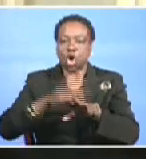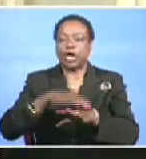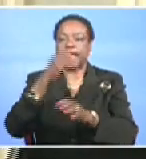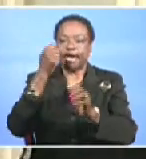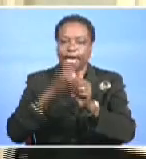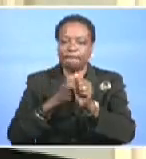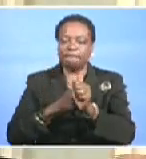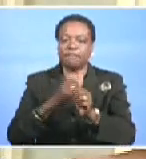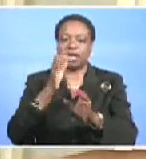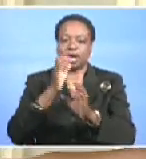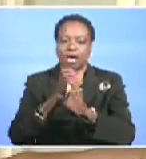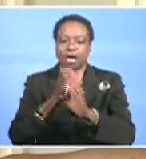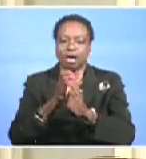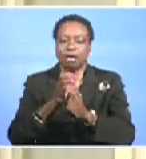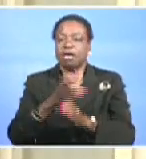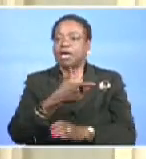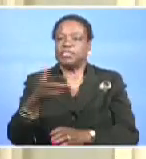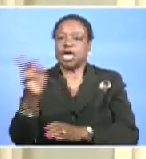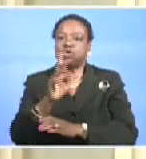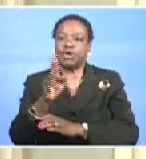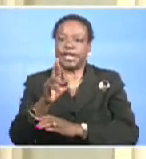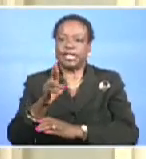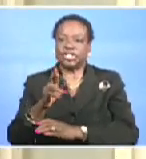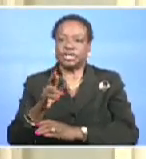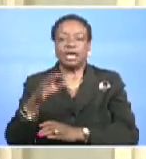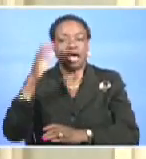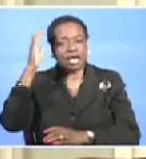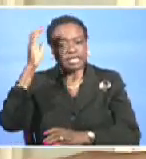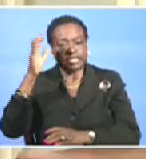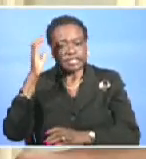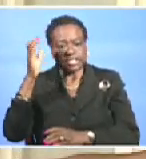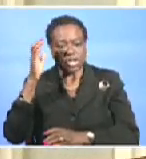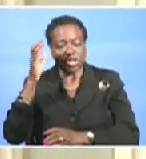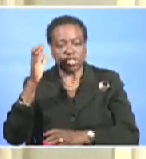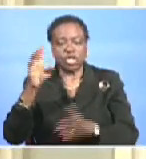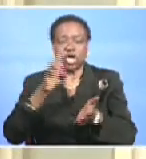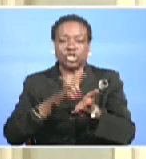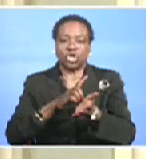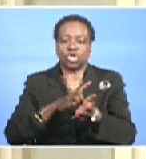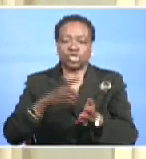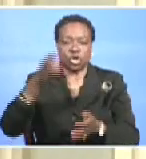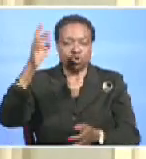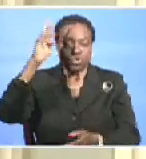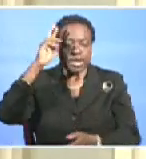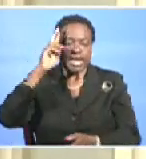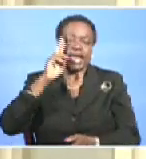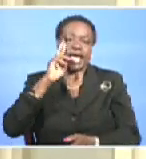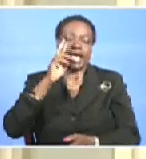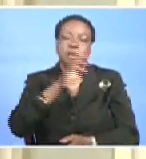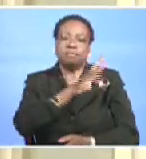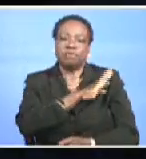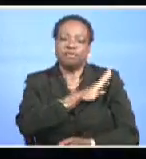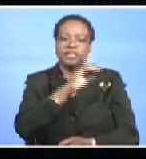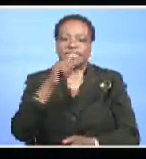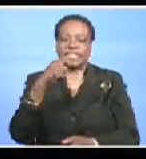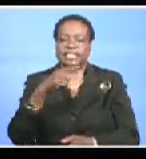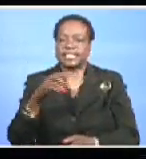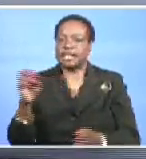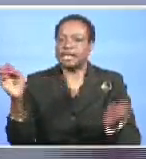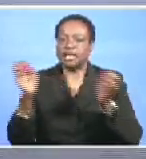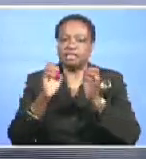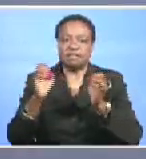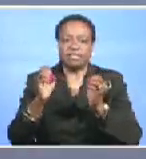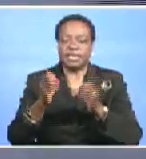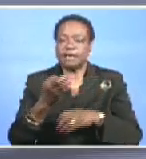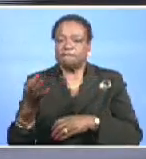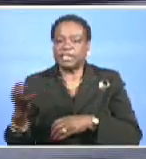there are radiation concerns, Director of the Bahamas Bureau of Standards, Dr. Renee Buford, confirms there are no facilities in place